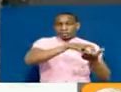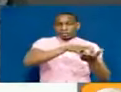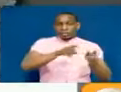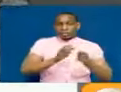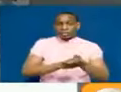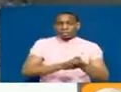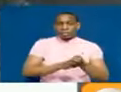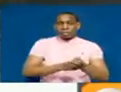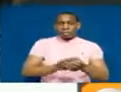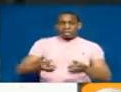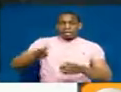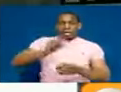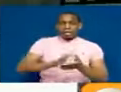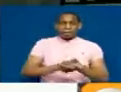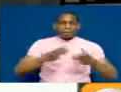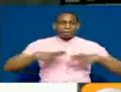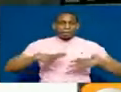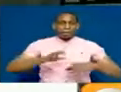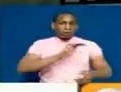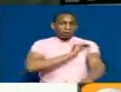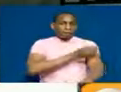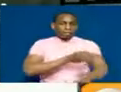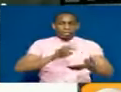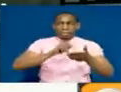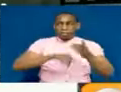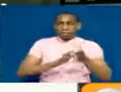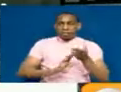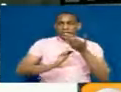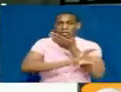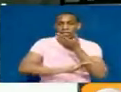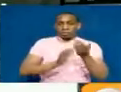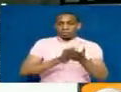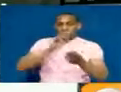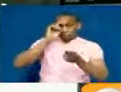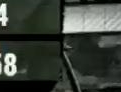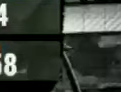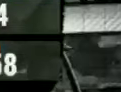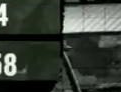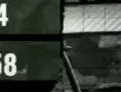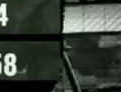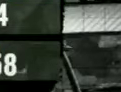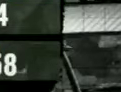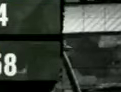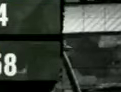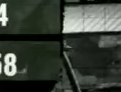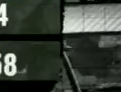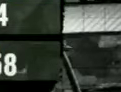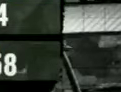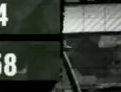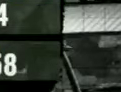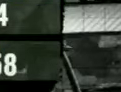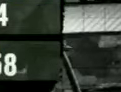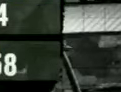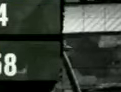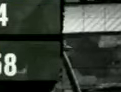which triples its passenger capacity. Thus, the country is looking to work more closely in the coming days with